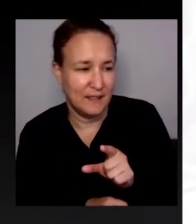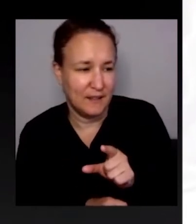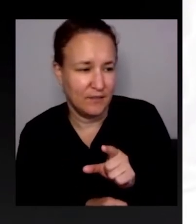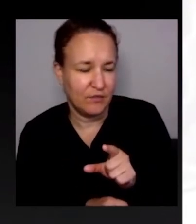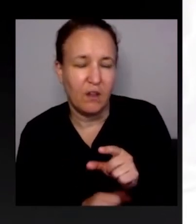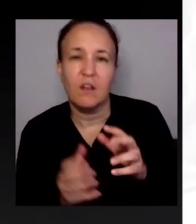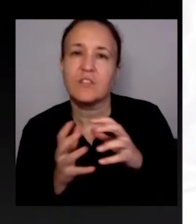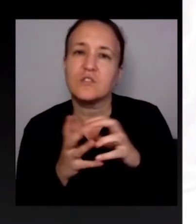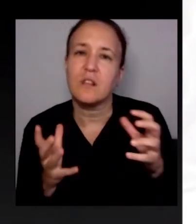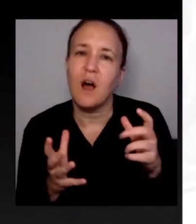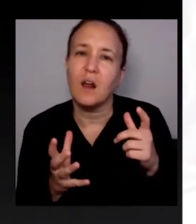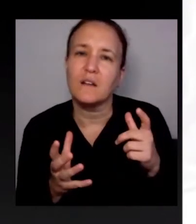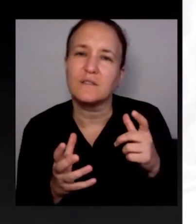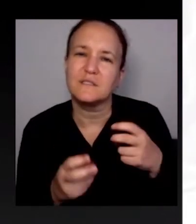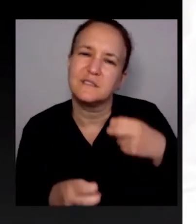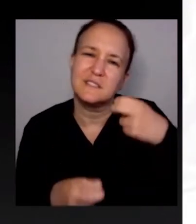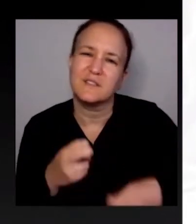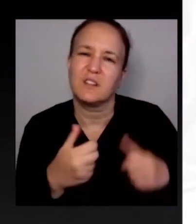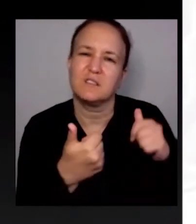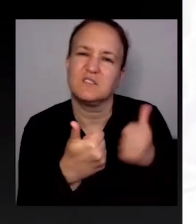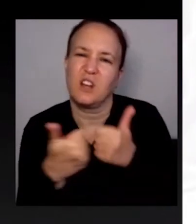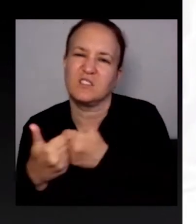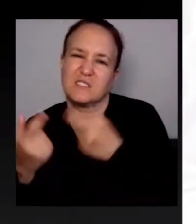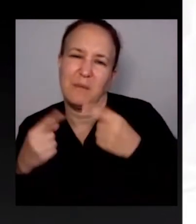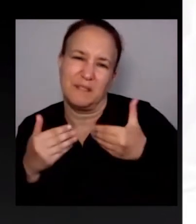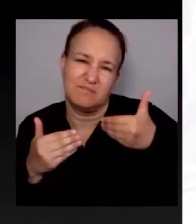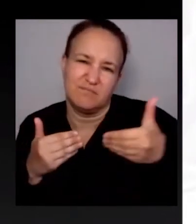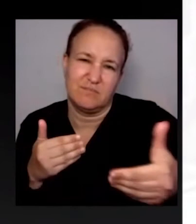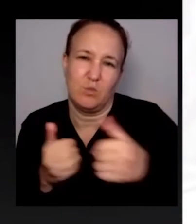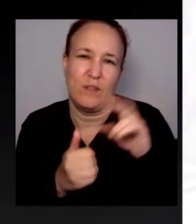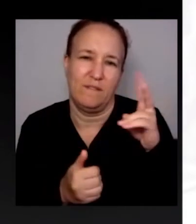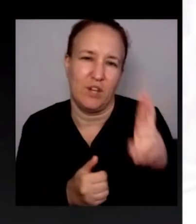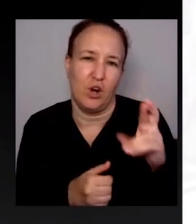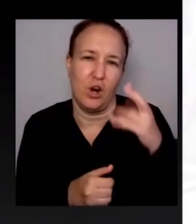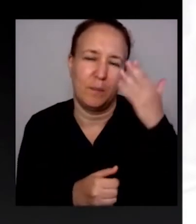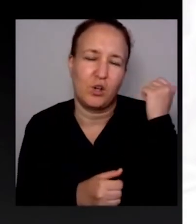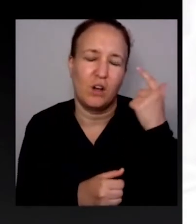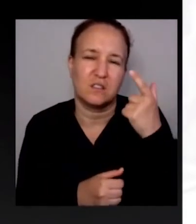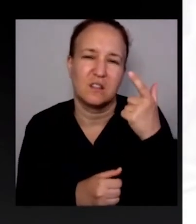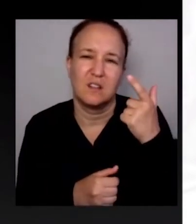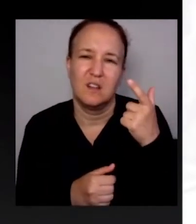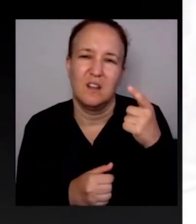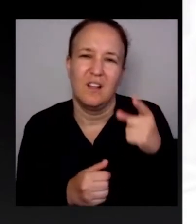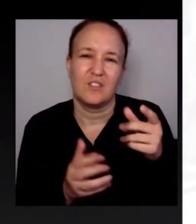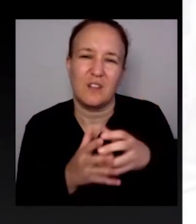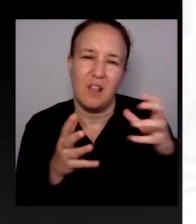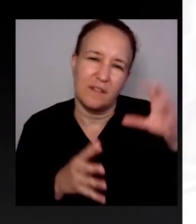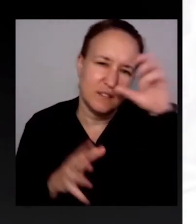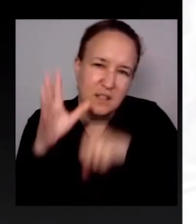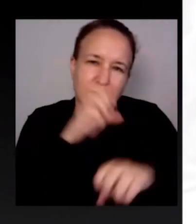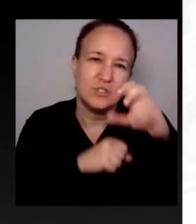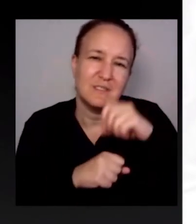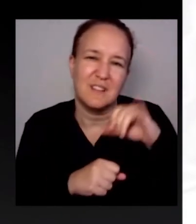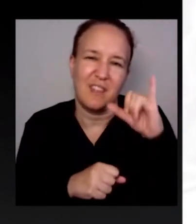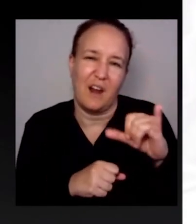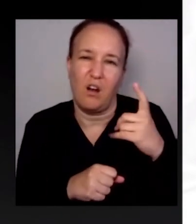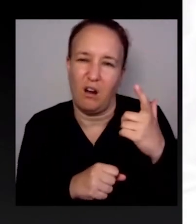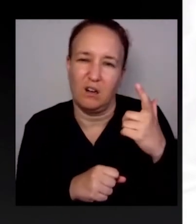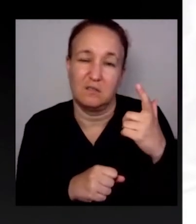lot of really difficult challenges coming down the pike with VR because there's a lot of assumptions that get made